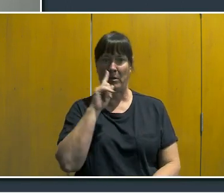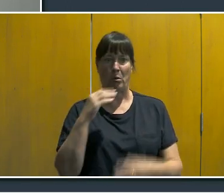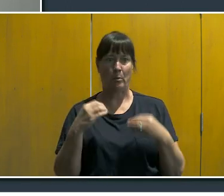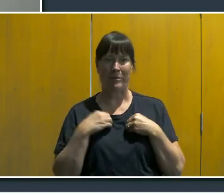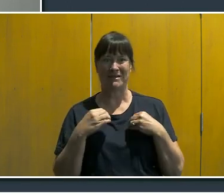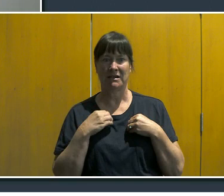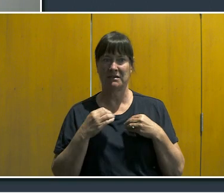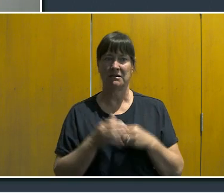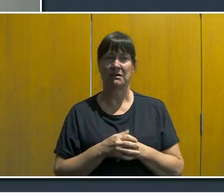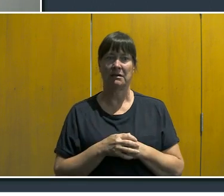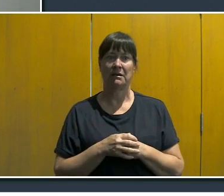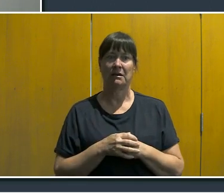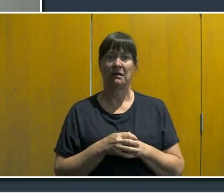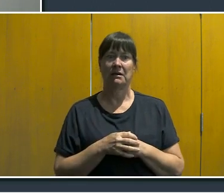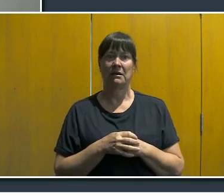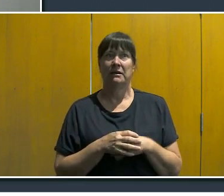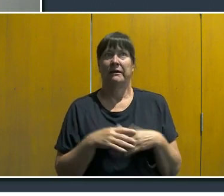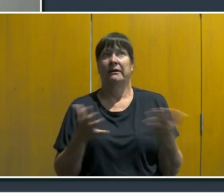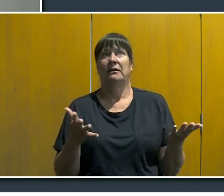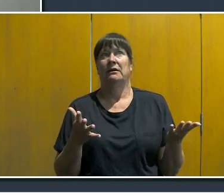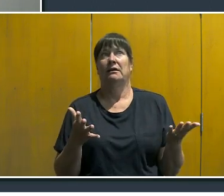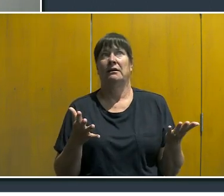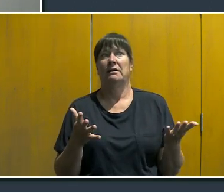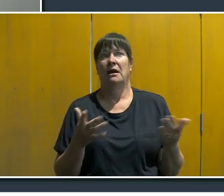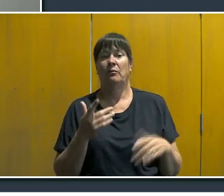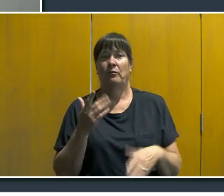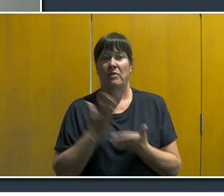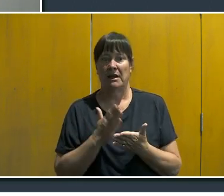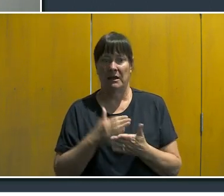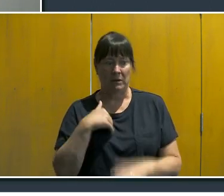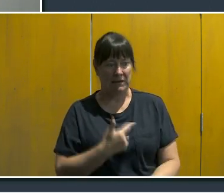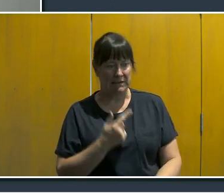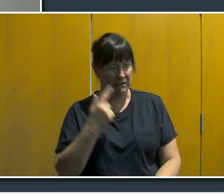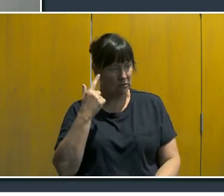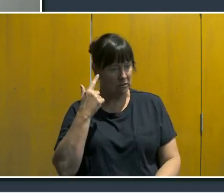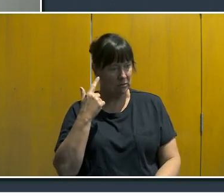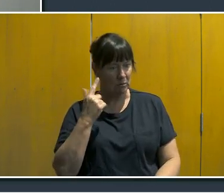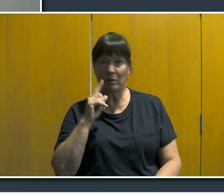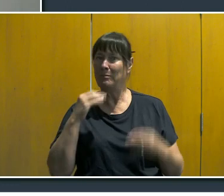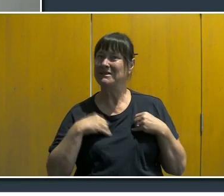it's just what's happening. And if we don't innovate in our business, we won't continue.